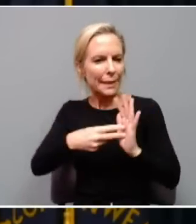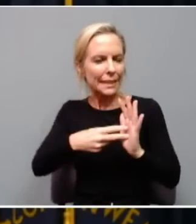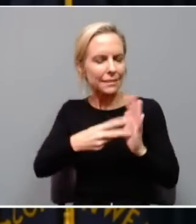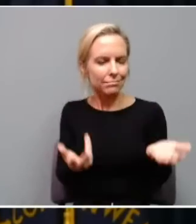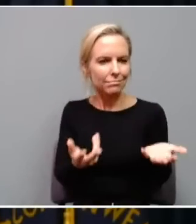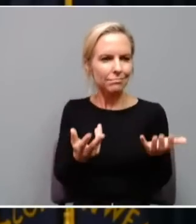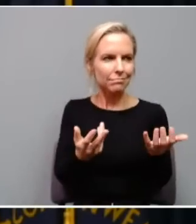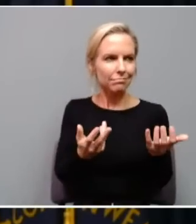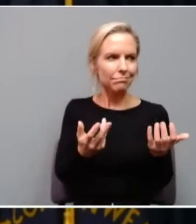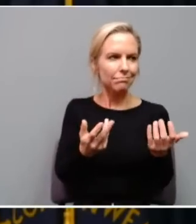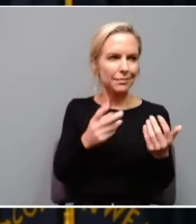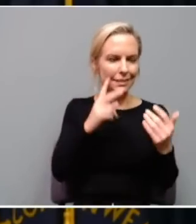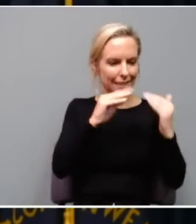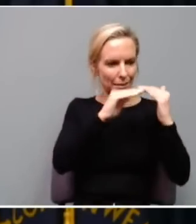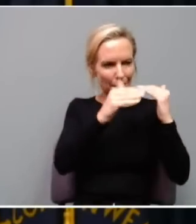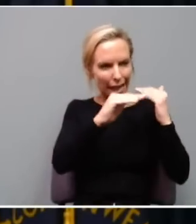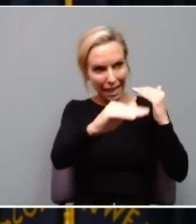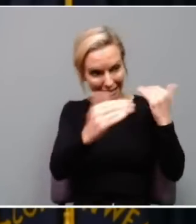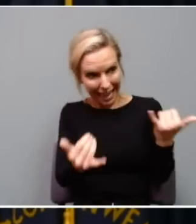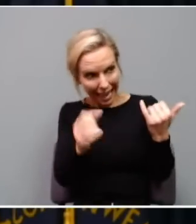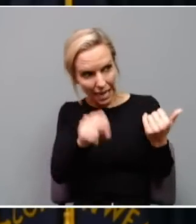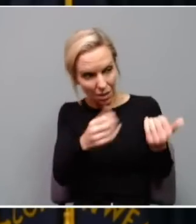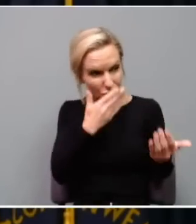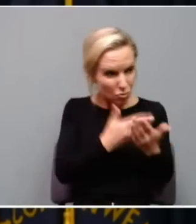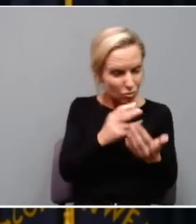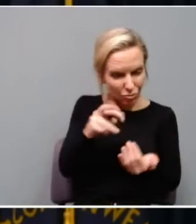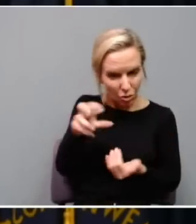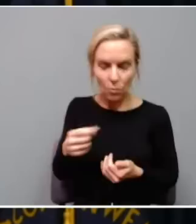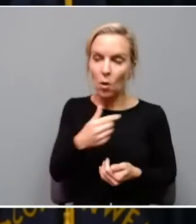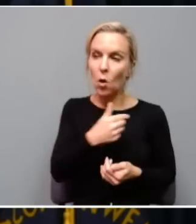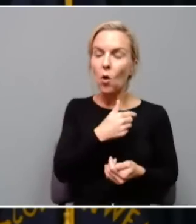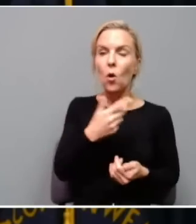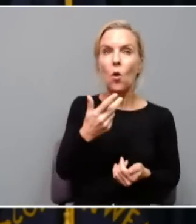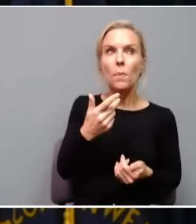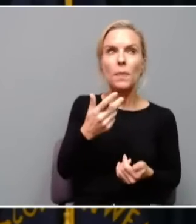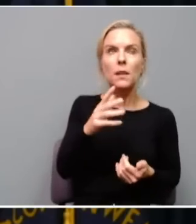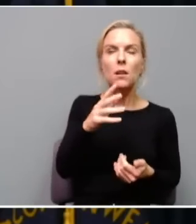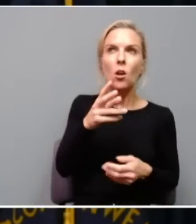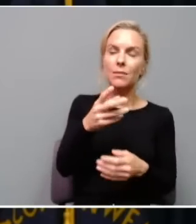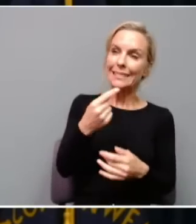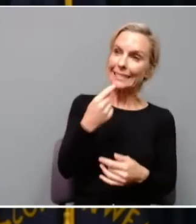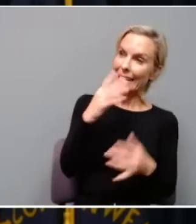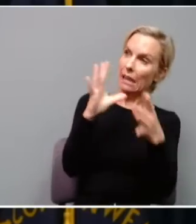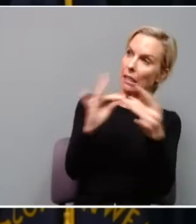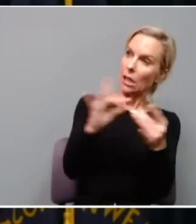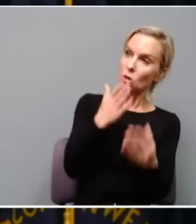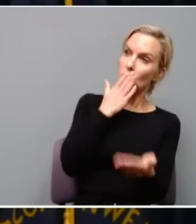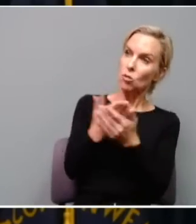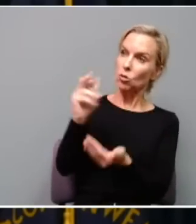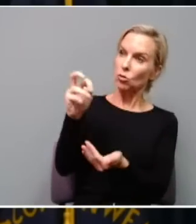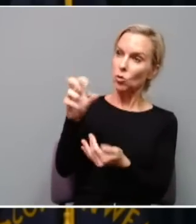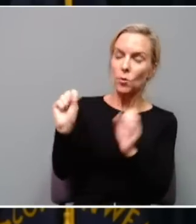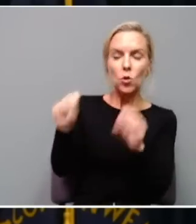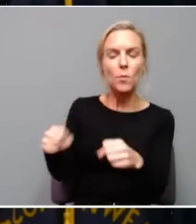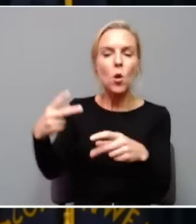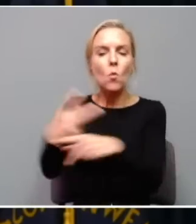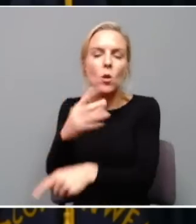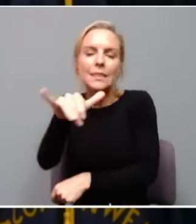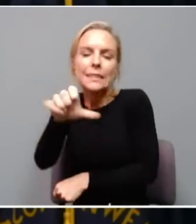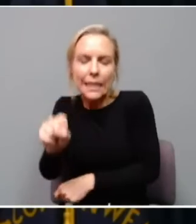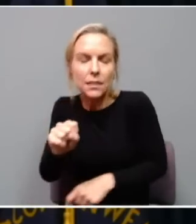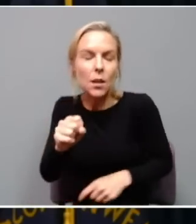It's hard to classify it as good news, but it could be worse. The exponential increase we were on